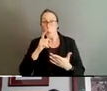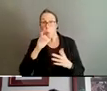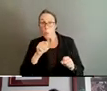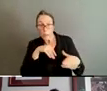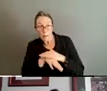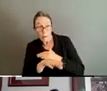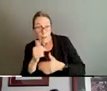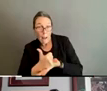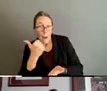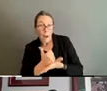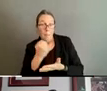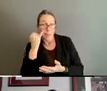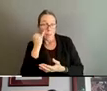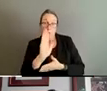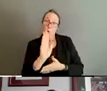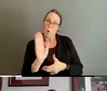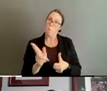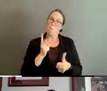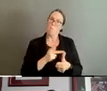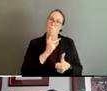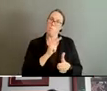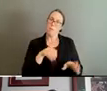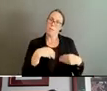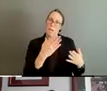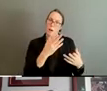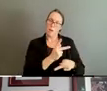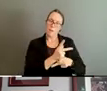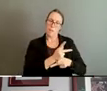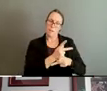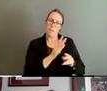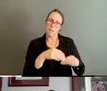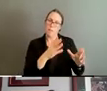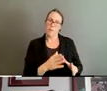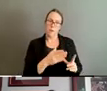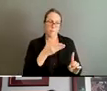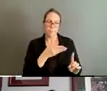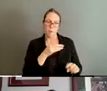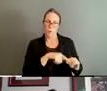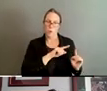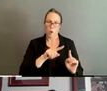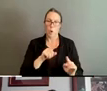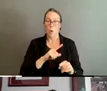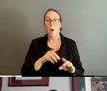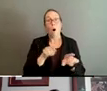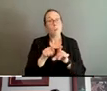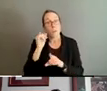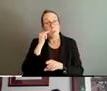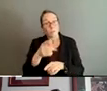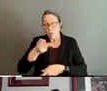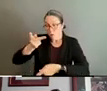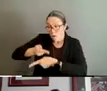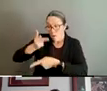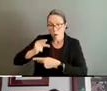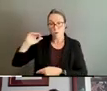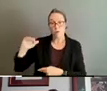help out if your primary caregiver wasn't available. And again, if you're the caregiver of a child that has special needs, if